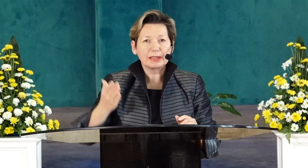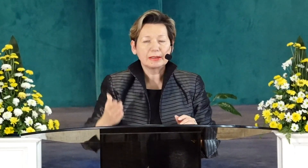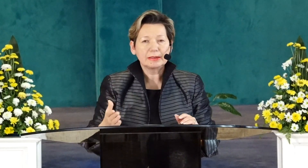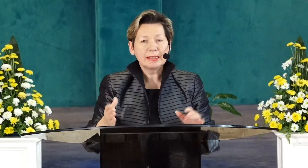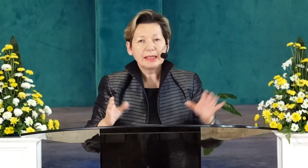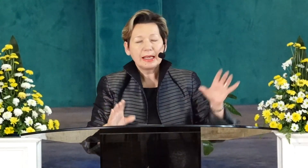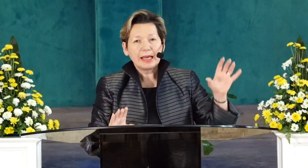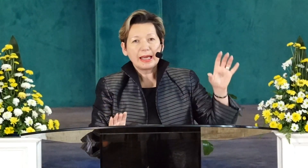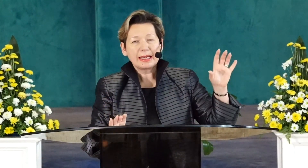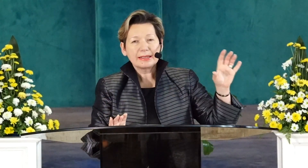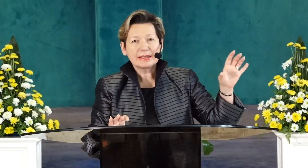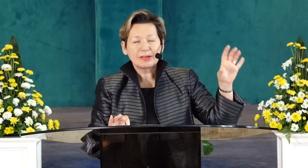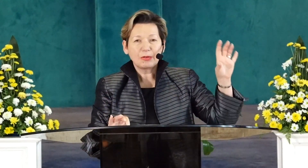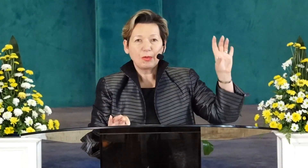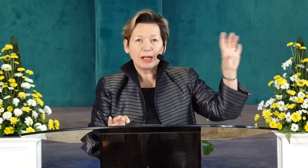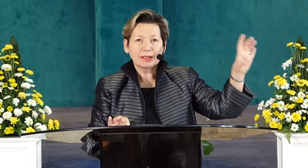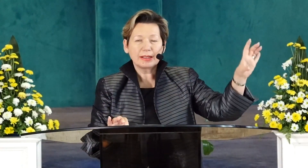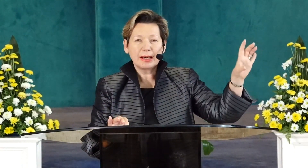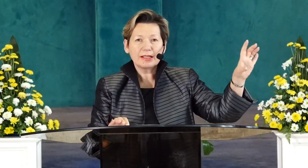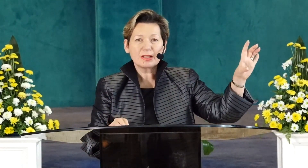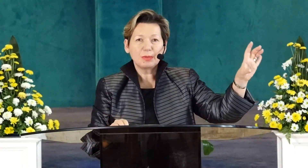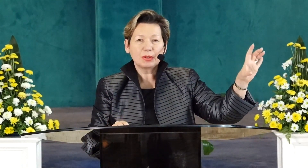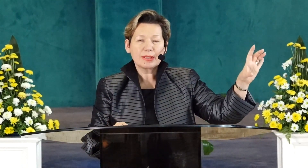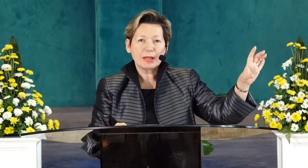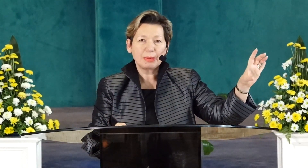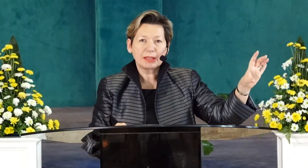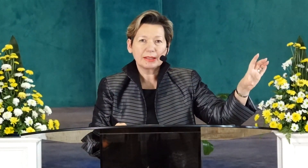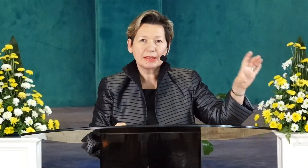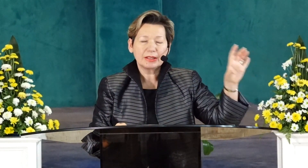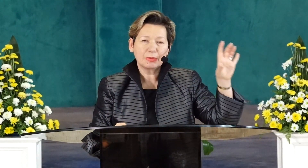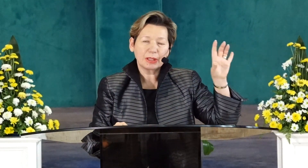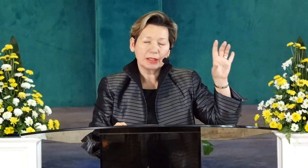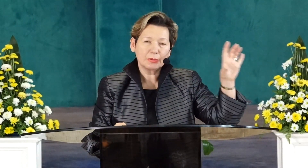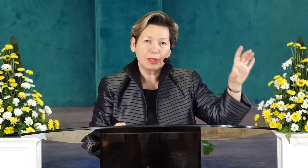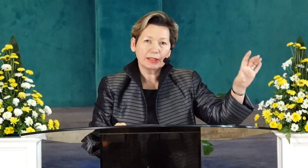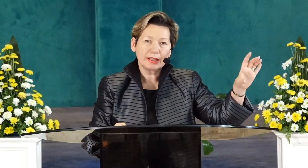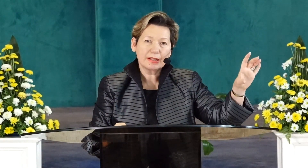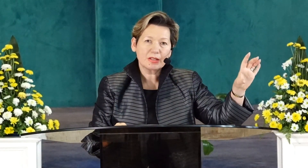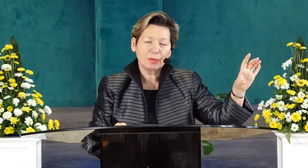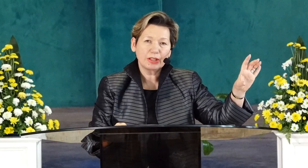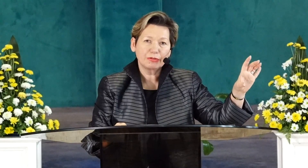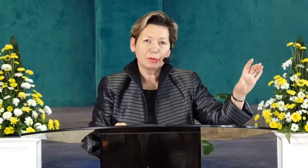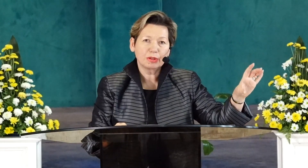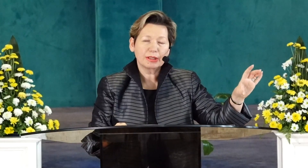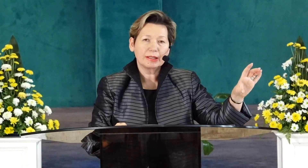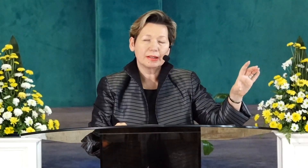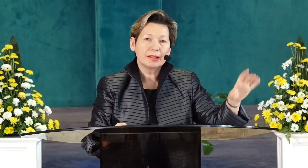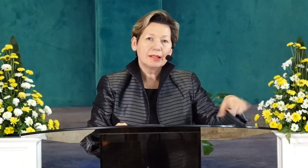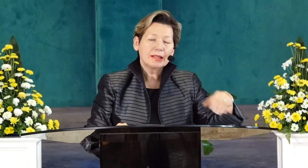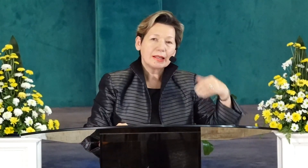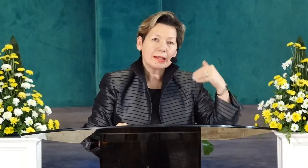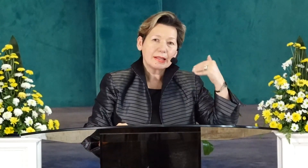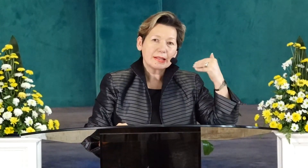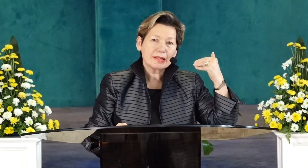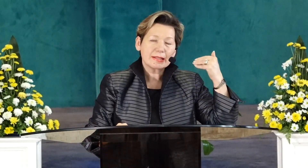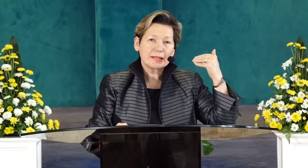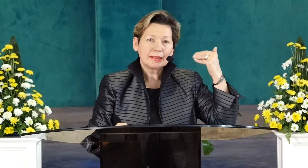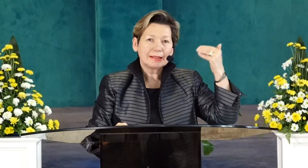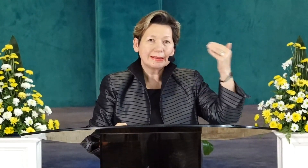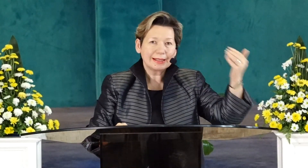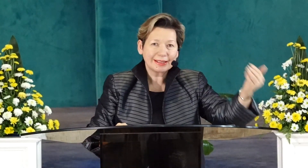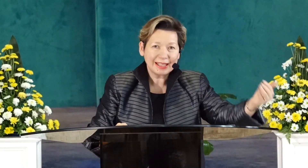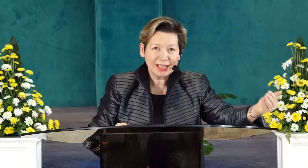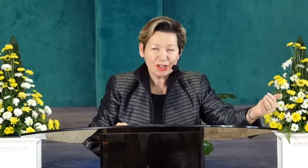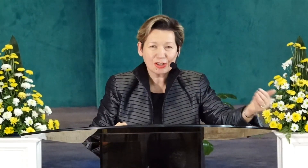who fell. And while God's modus operandi, while God's way of working